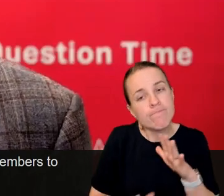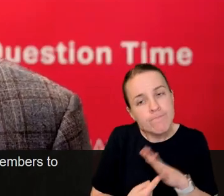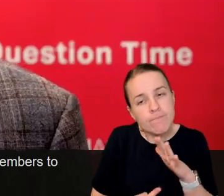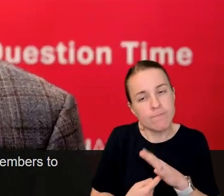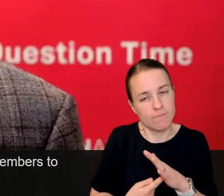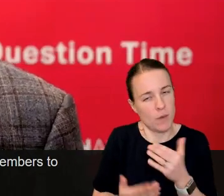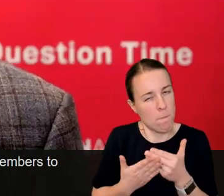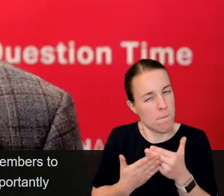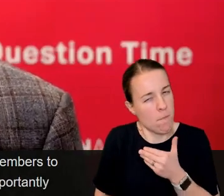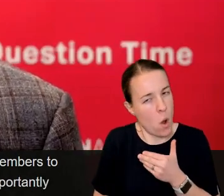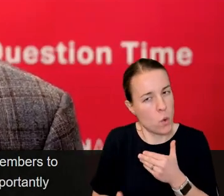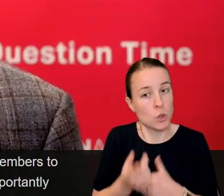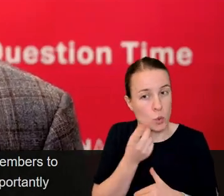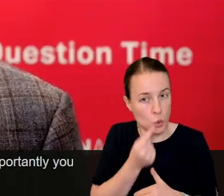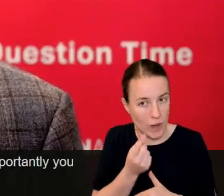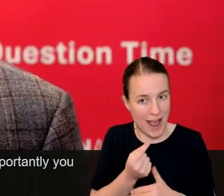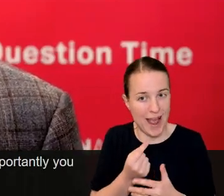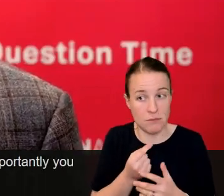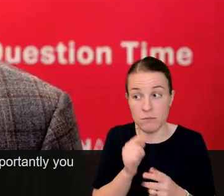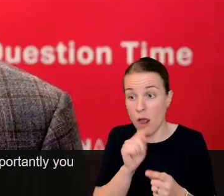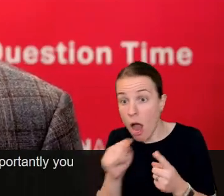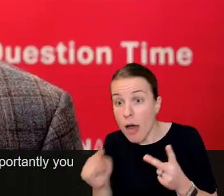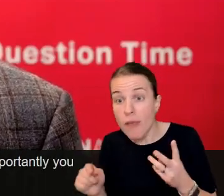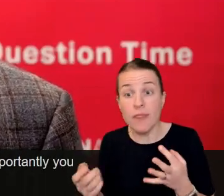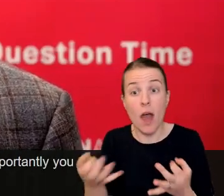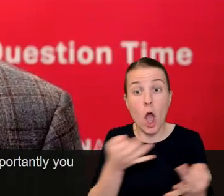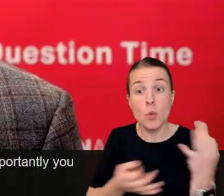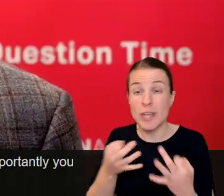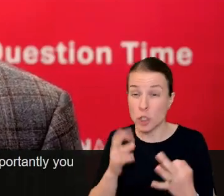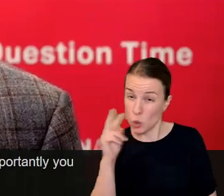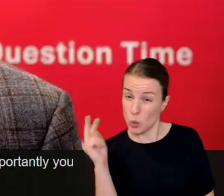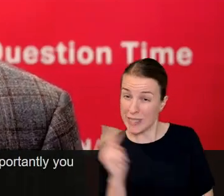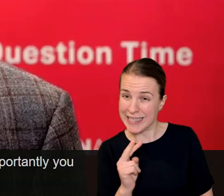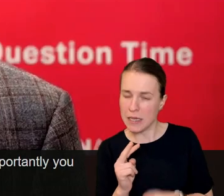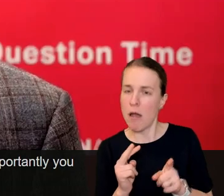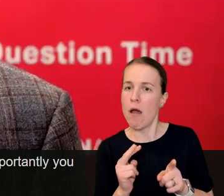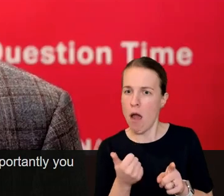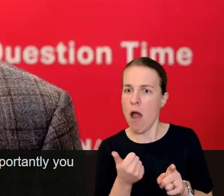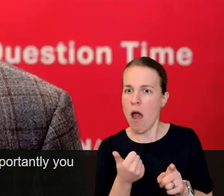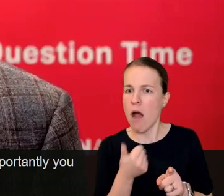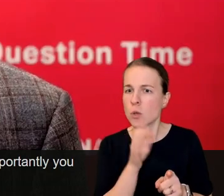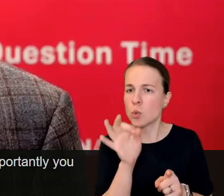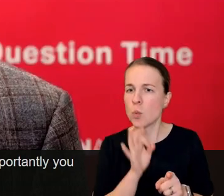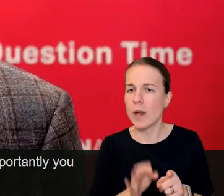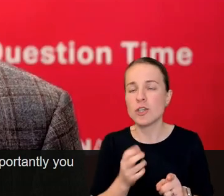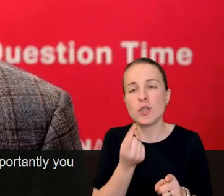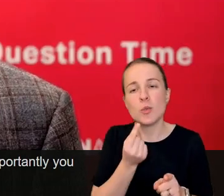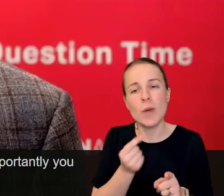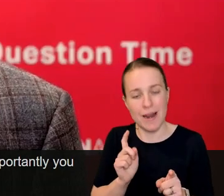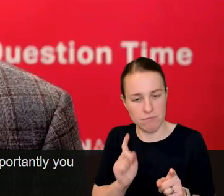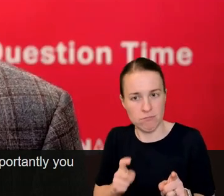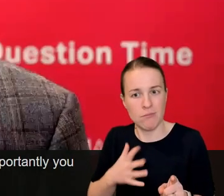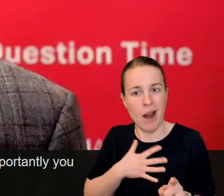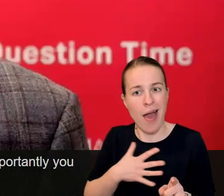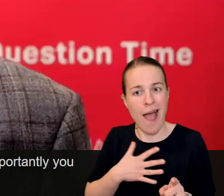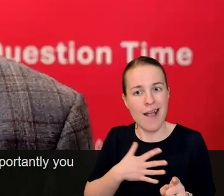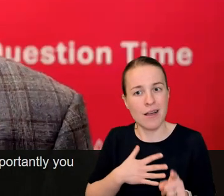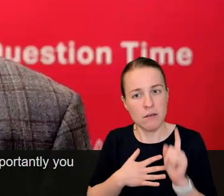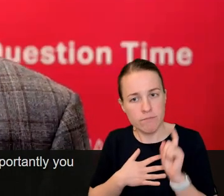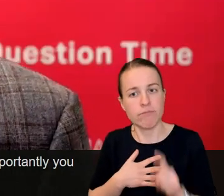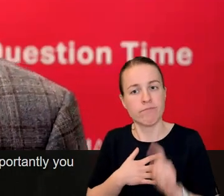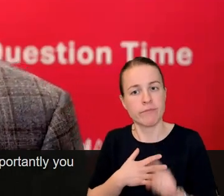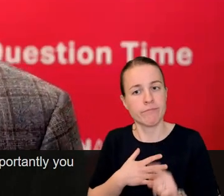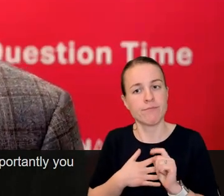like other people's questions, and those that have the most likes will be